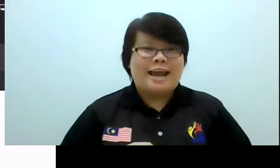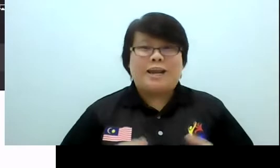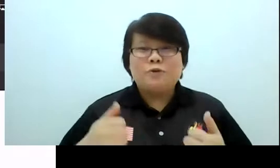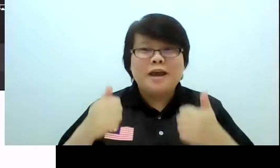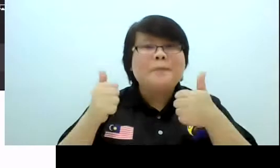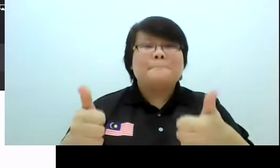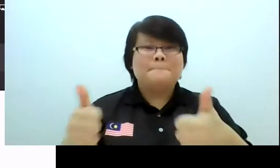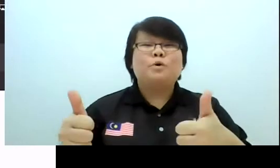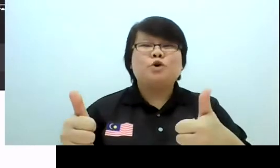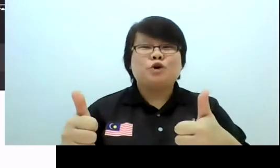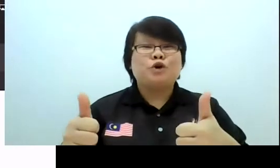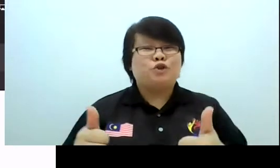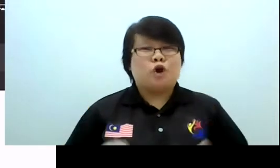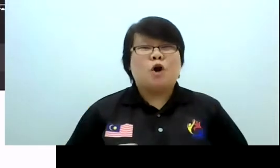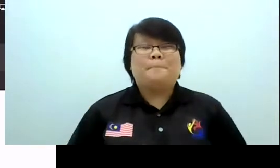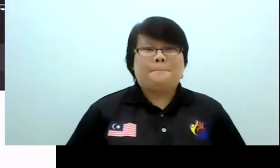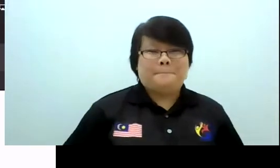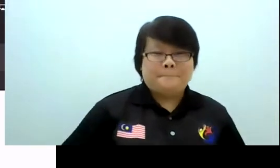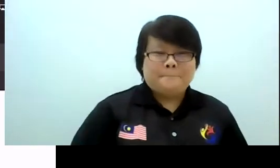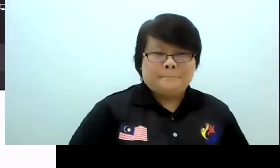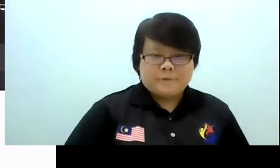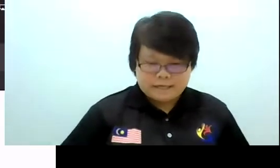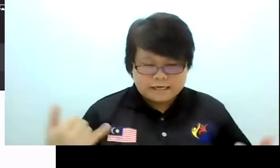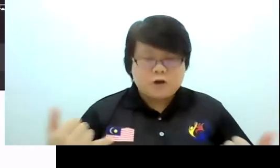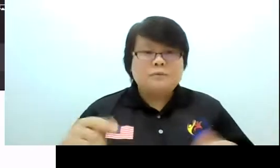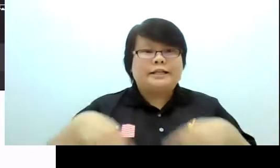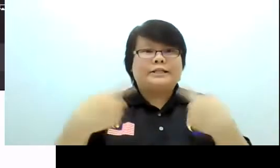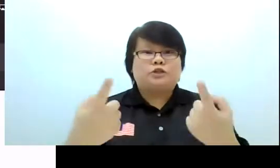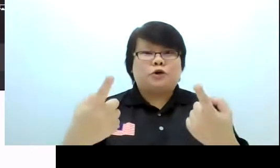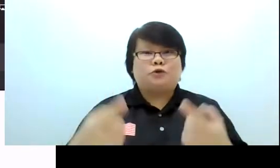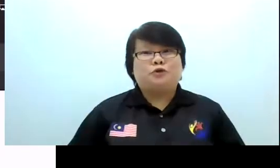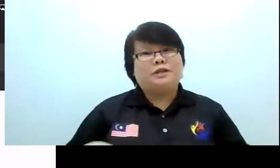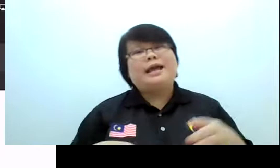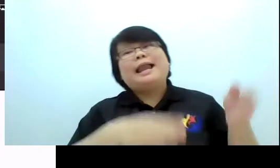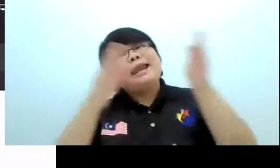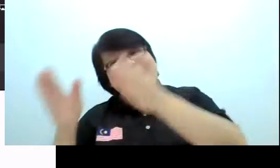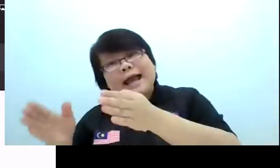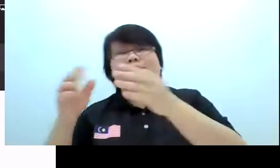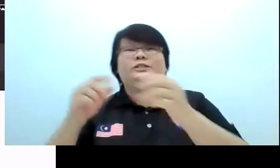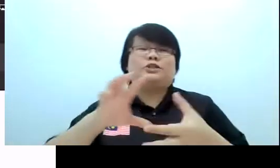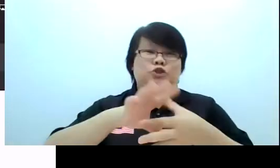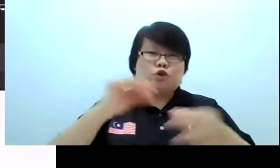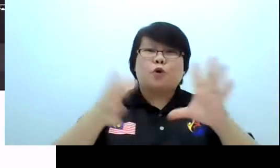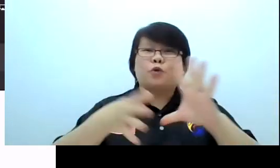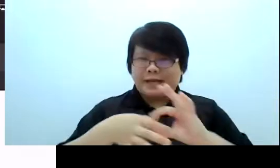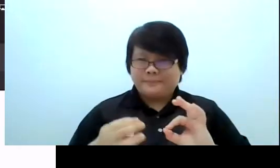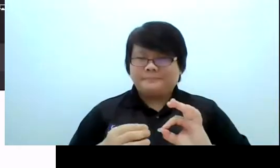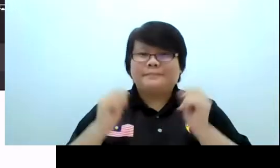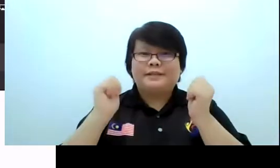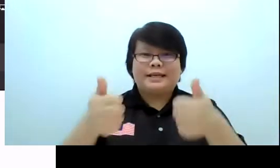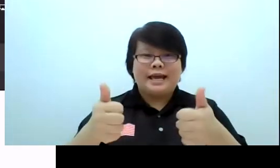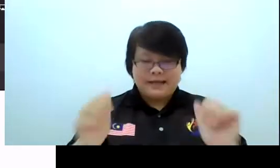Okay, anyway, good job. Now, let's go to the next